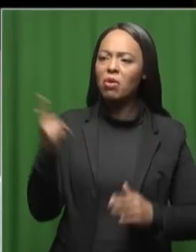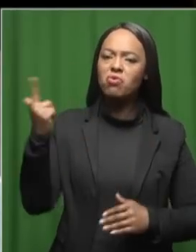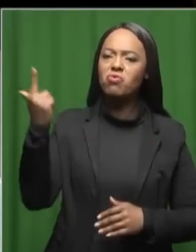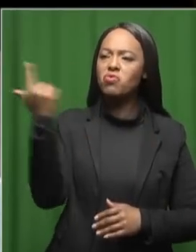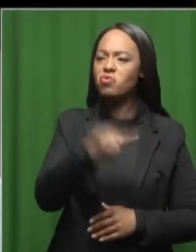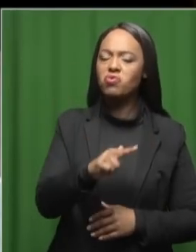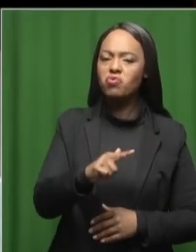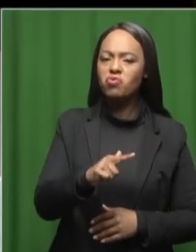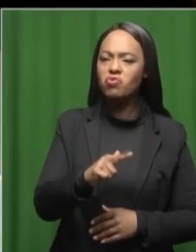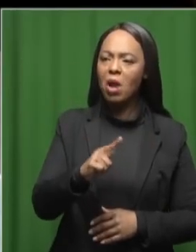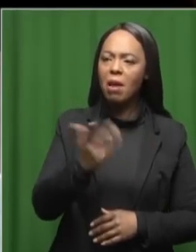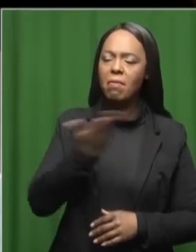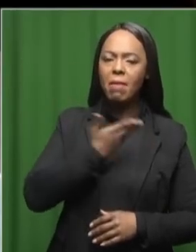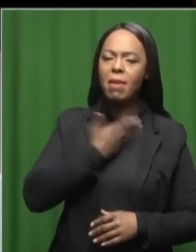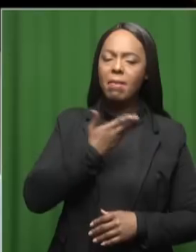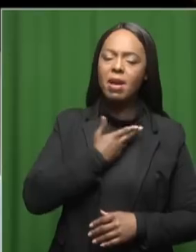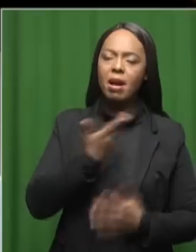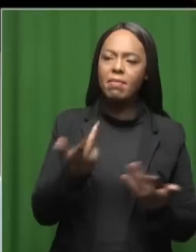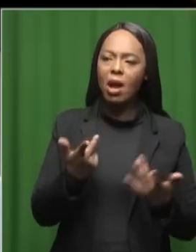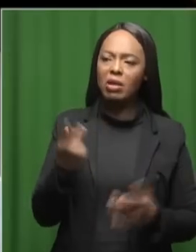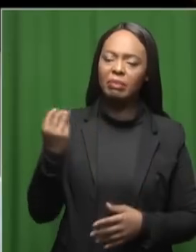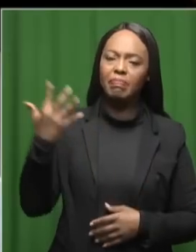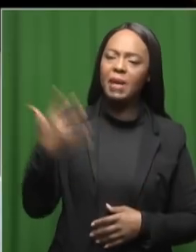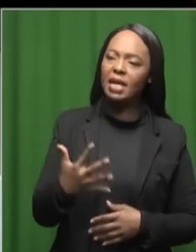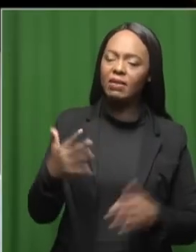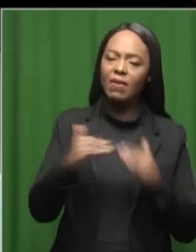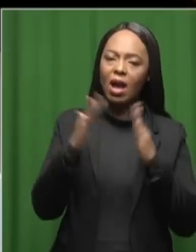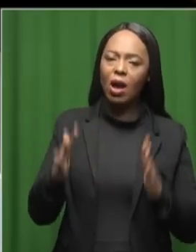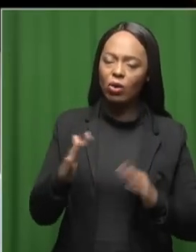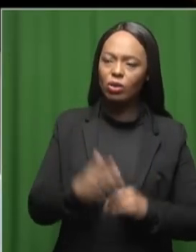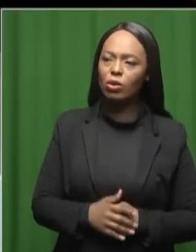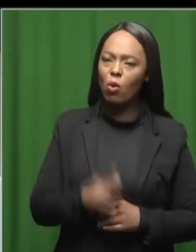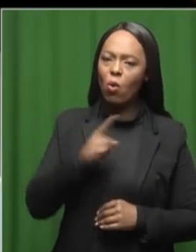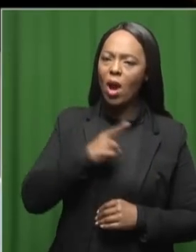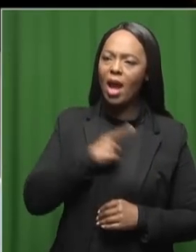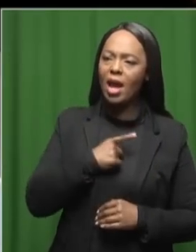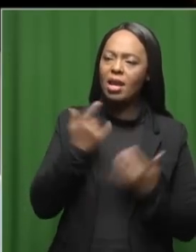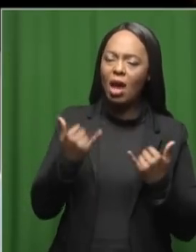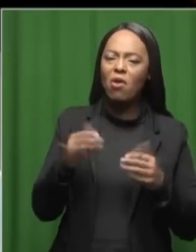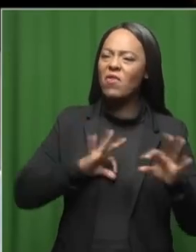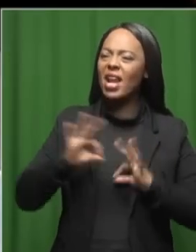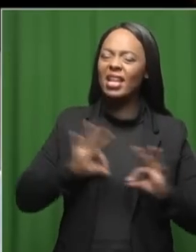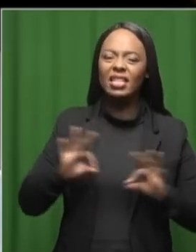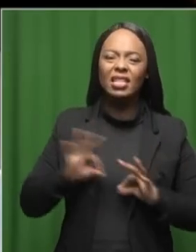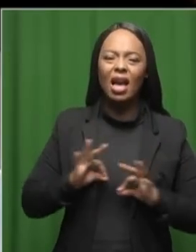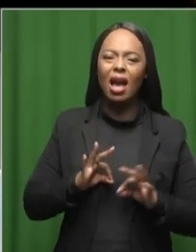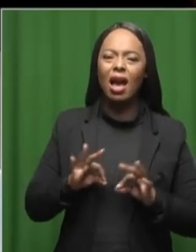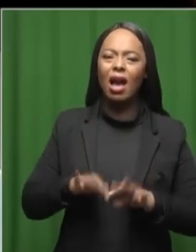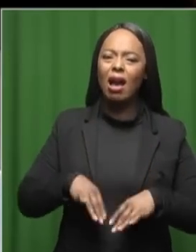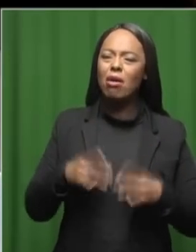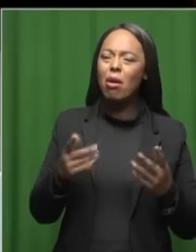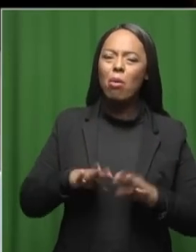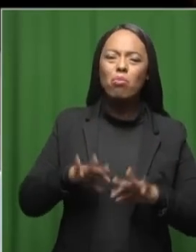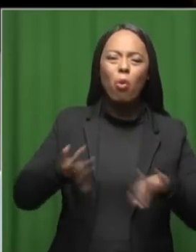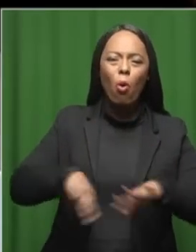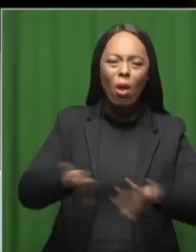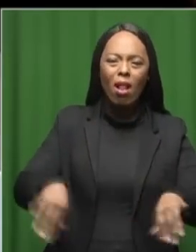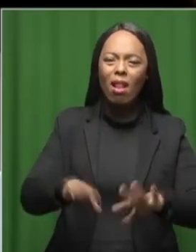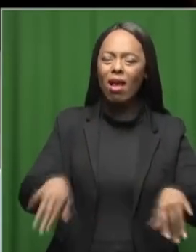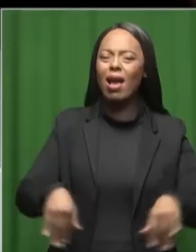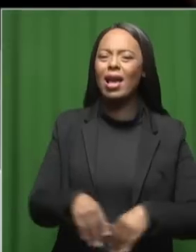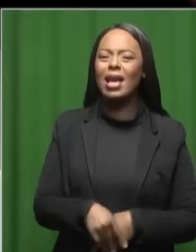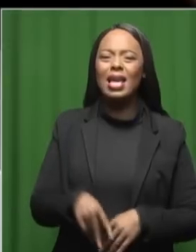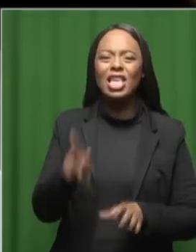entire portfolio that has to suit their needs, whether it be furniture, pools, kitchens,